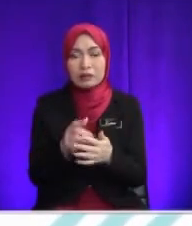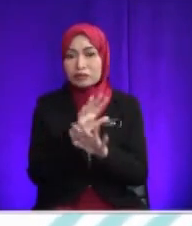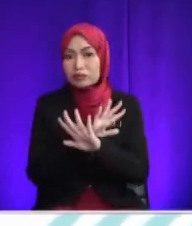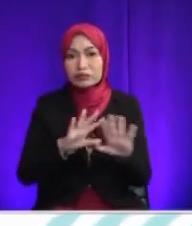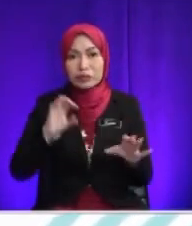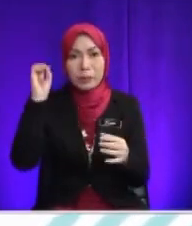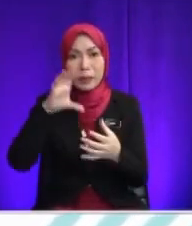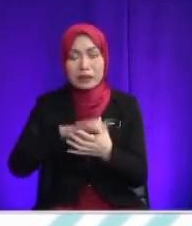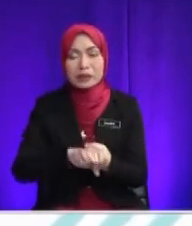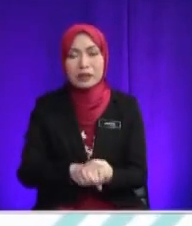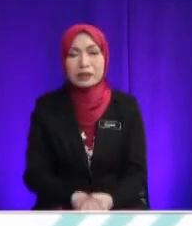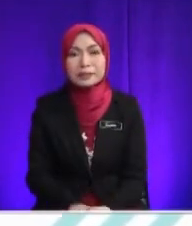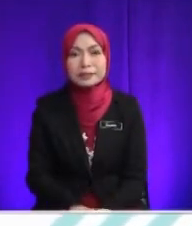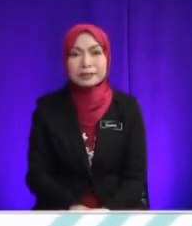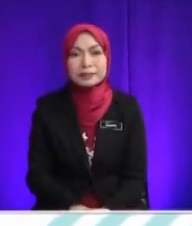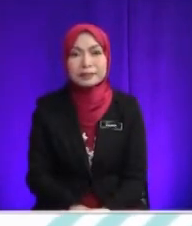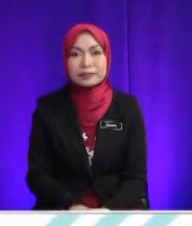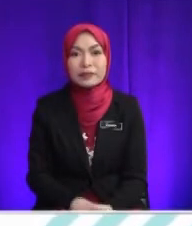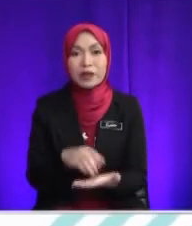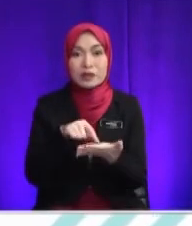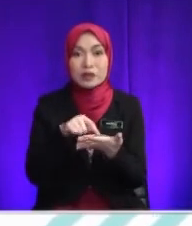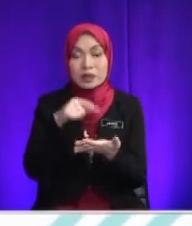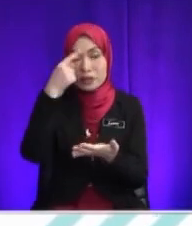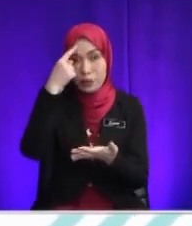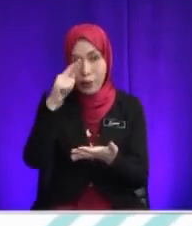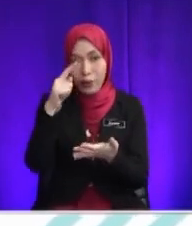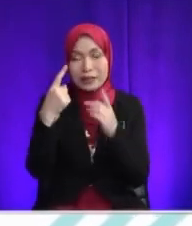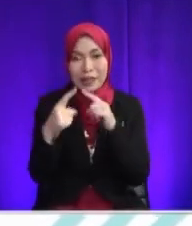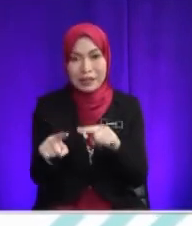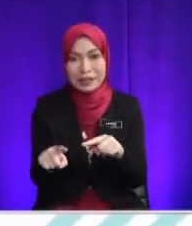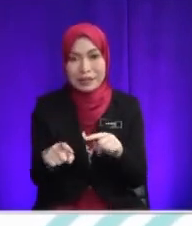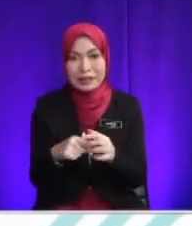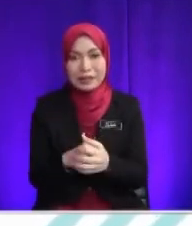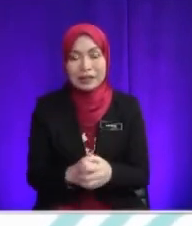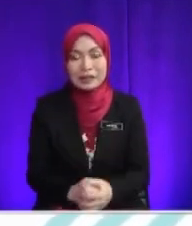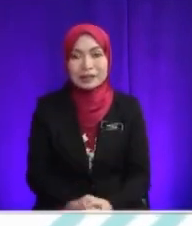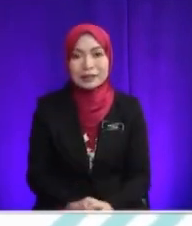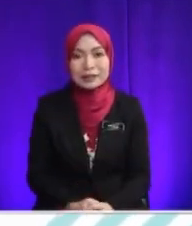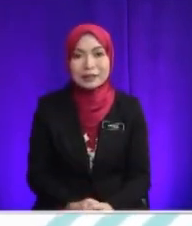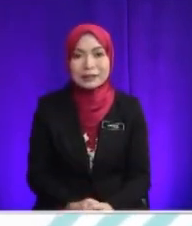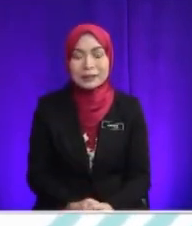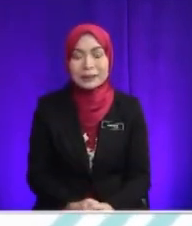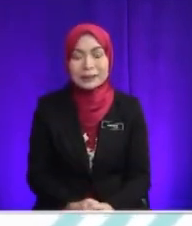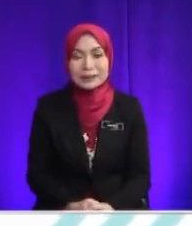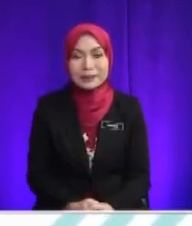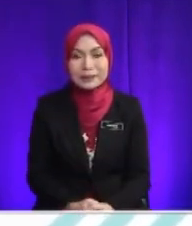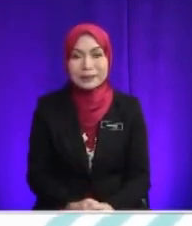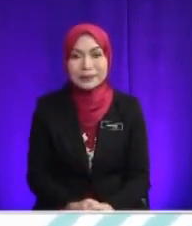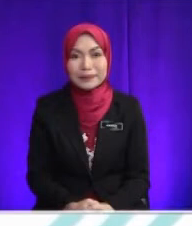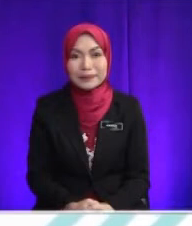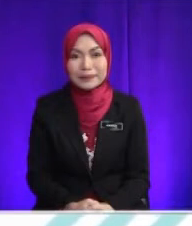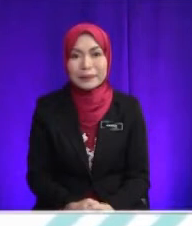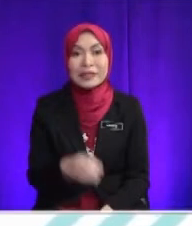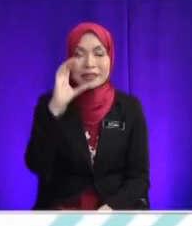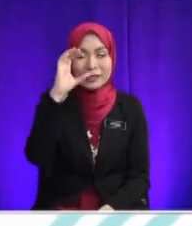This is for answer... Wait. Okay, so this is for answer